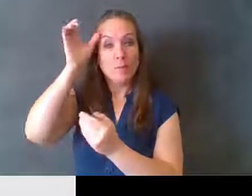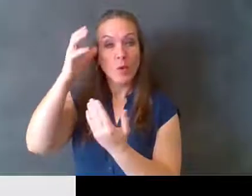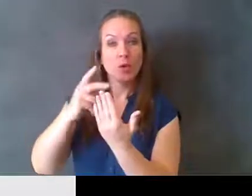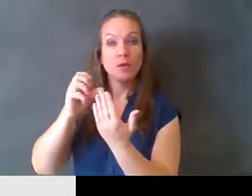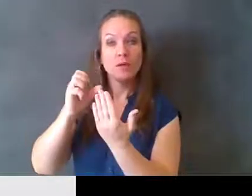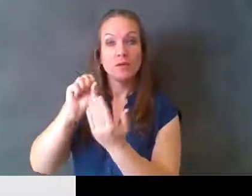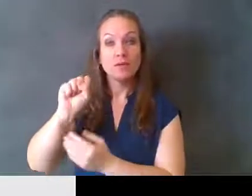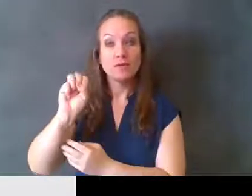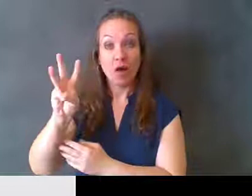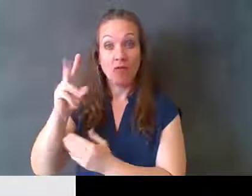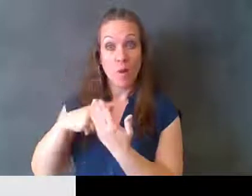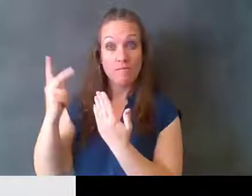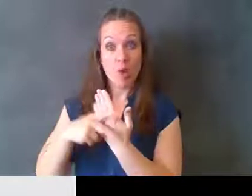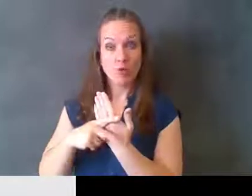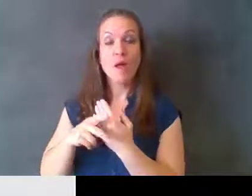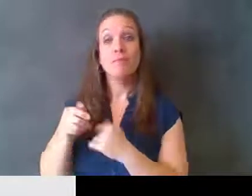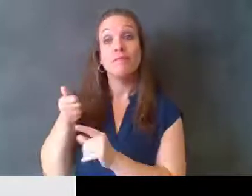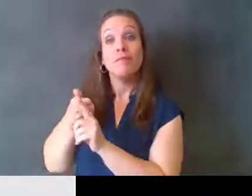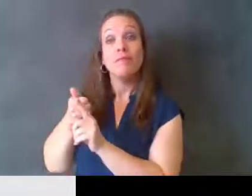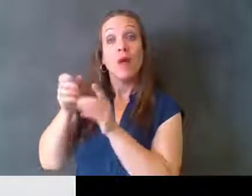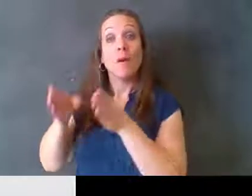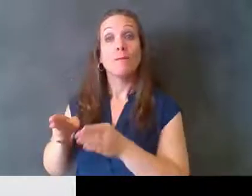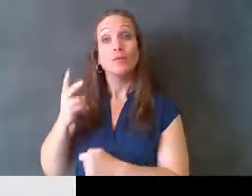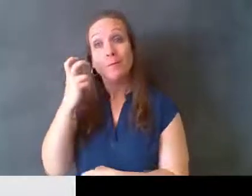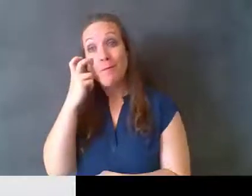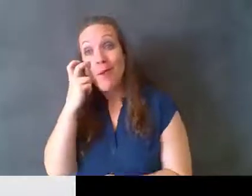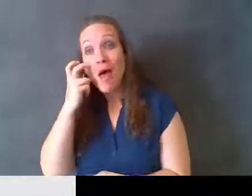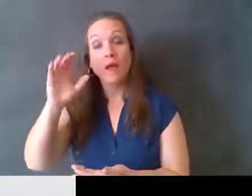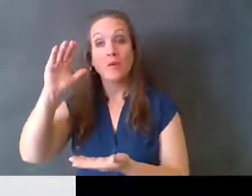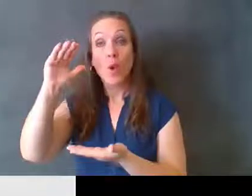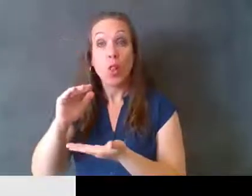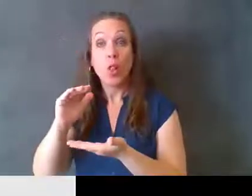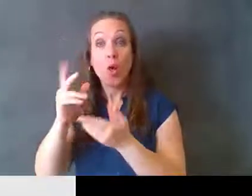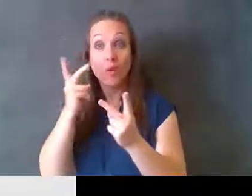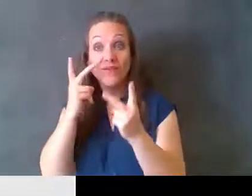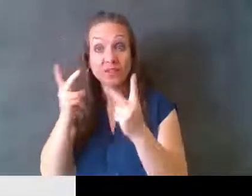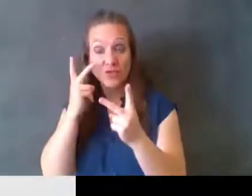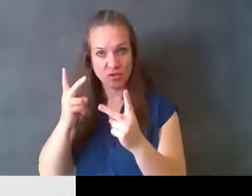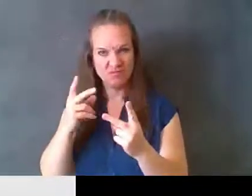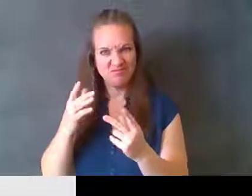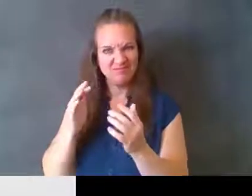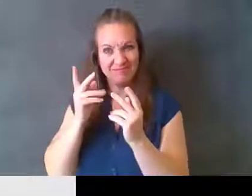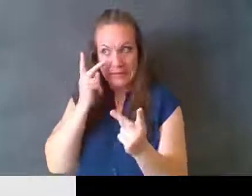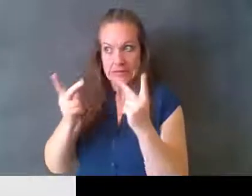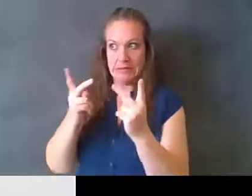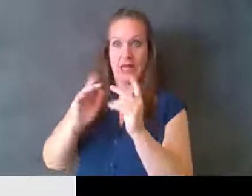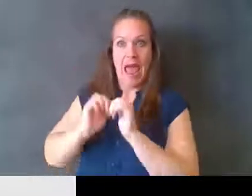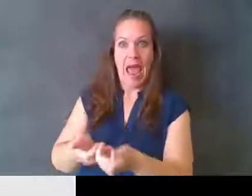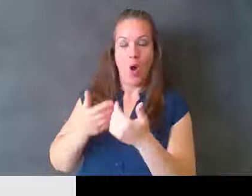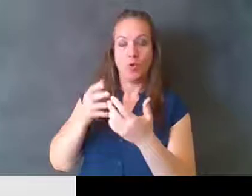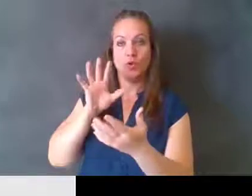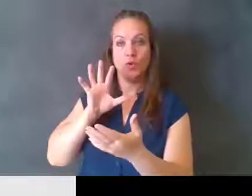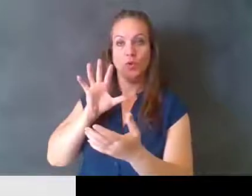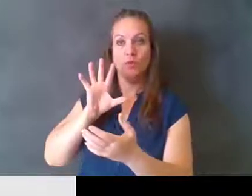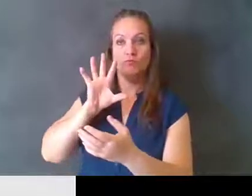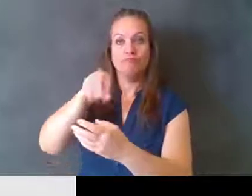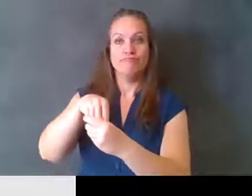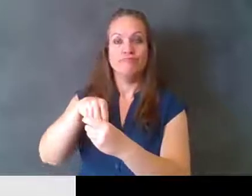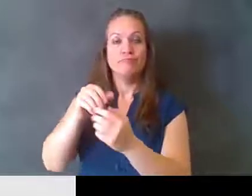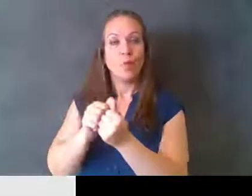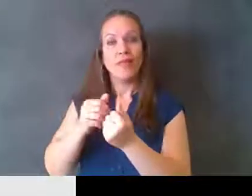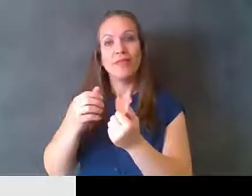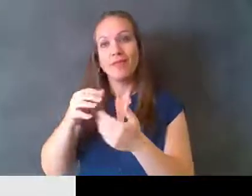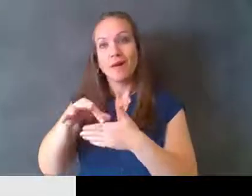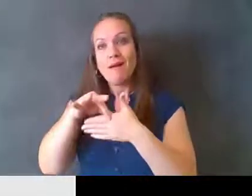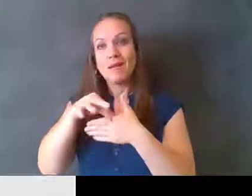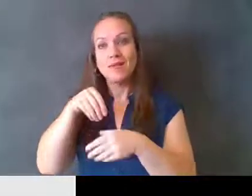low vision uses to access their computer. Simply put, a screen reader will read or speak the content of a